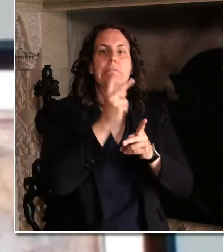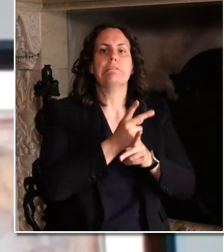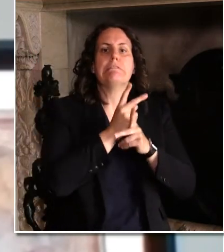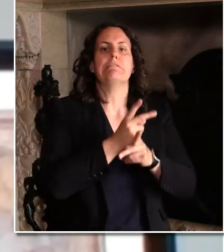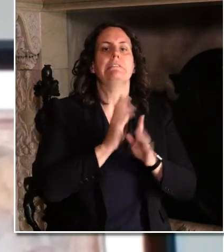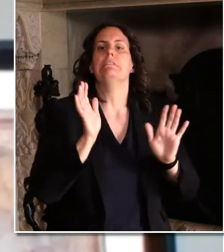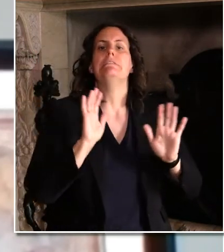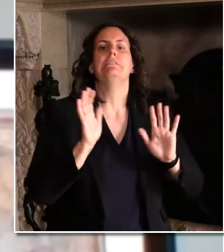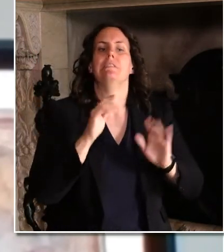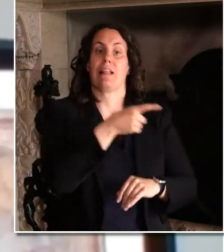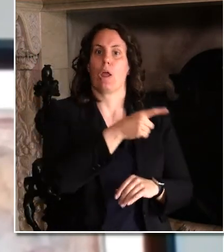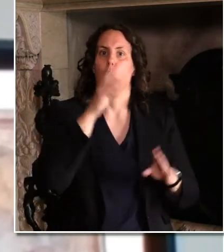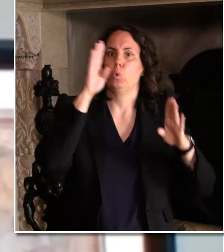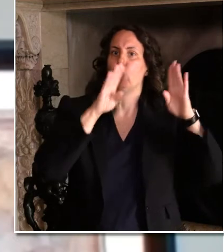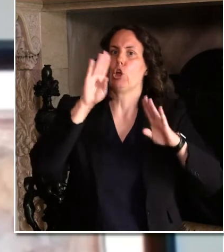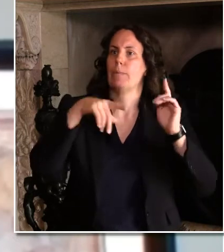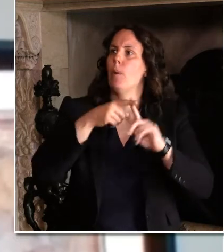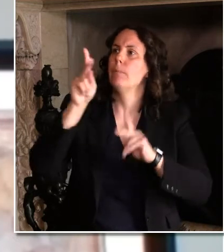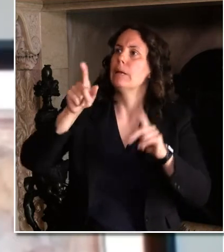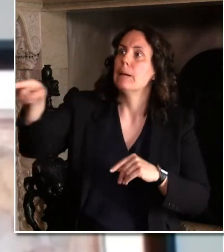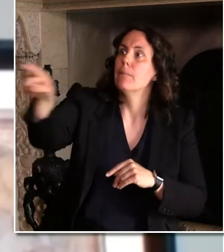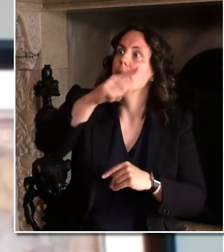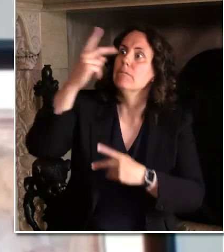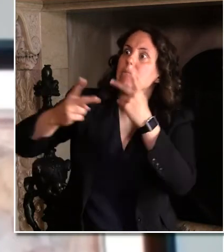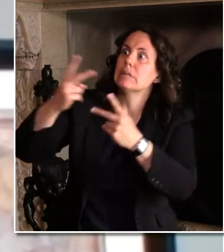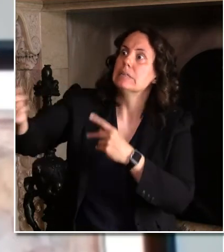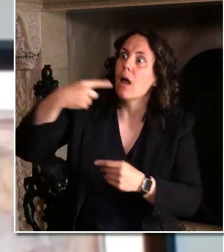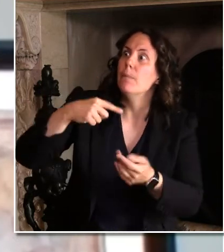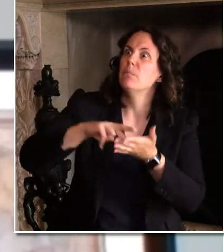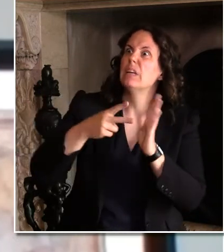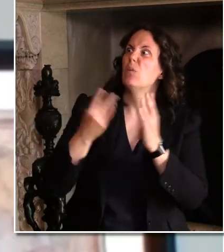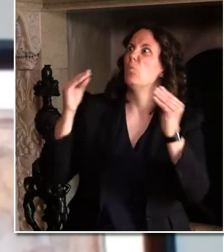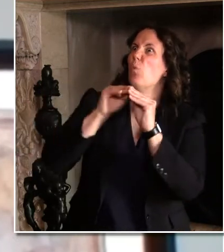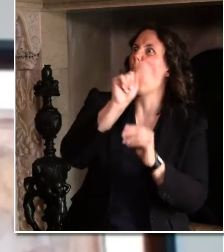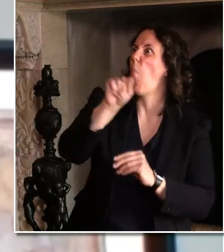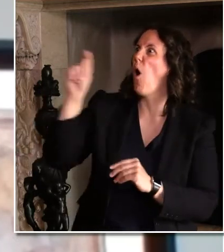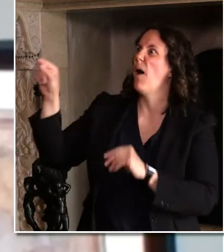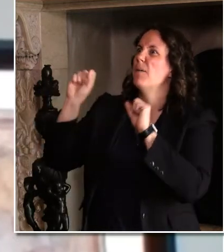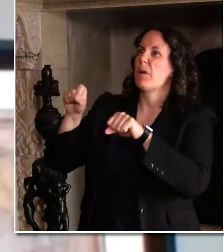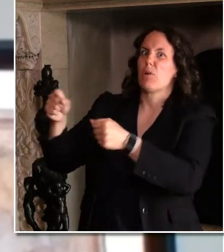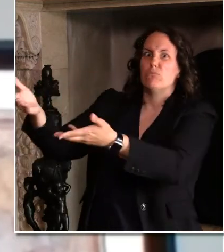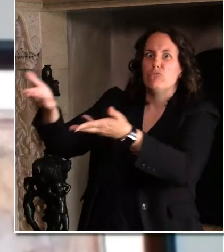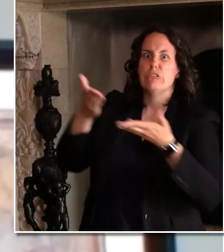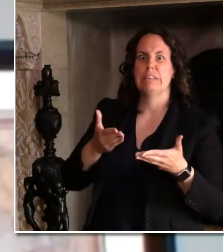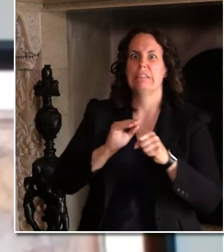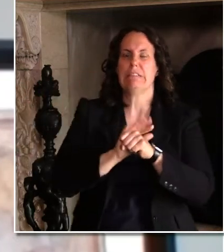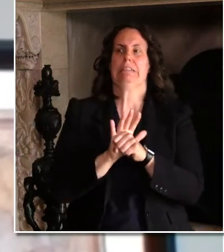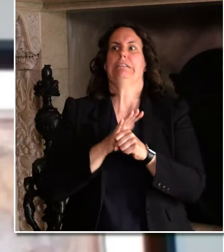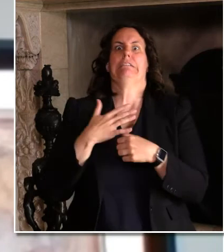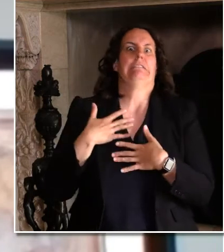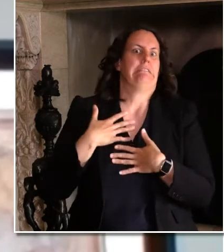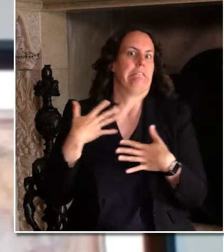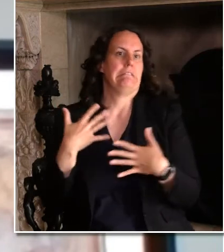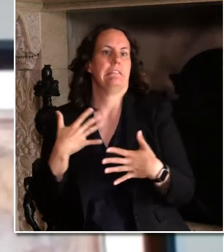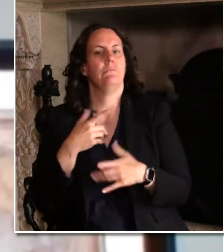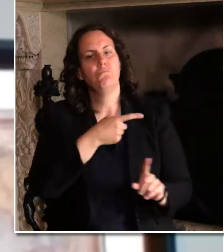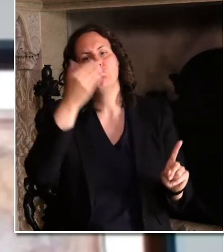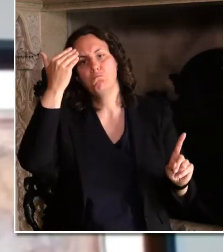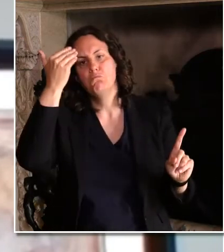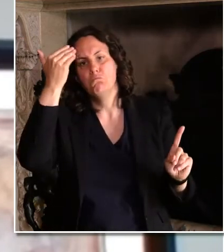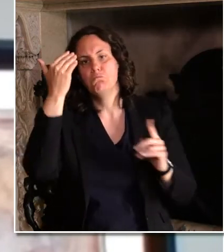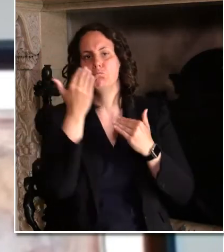same. They want to know that people care enough about their lives that everyone is taking all of the recommended precautions to mitigate the risk that this virus